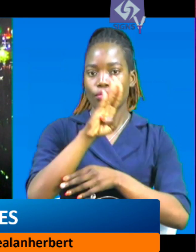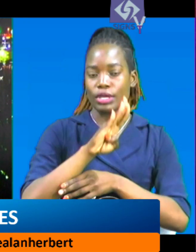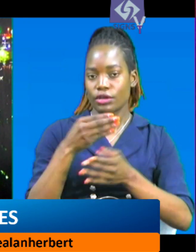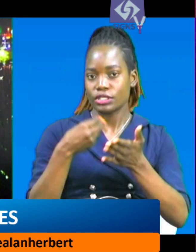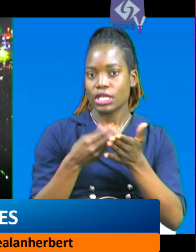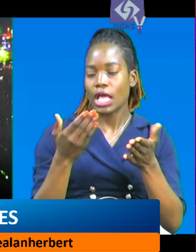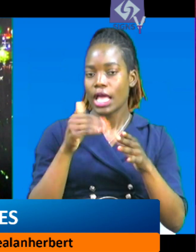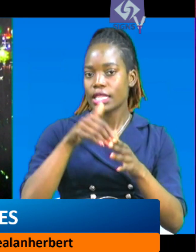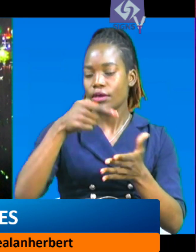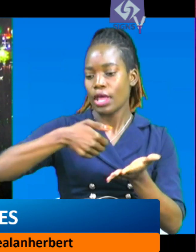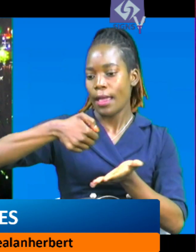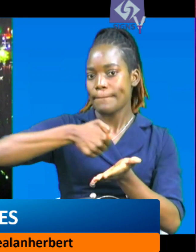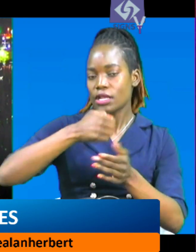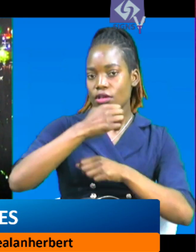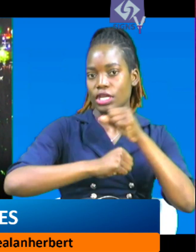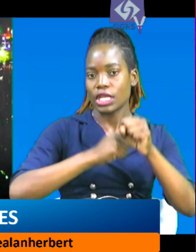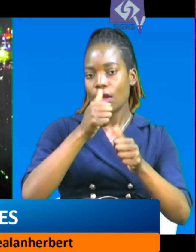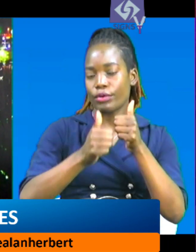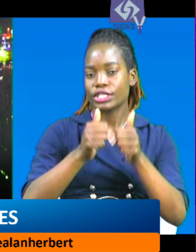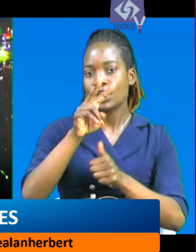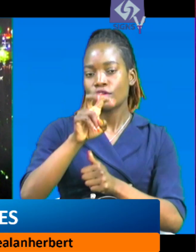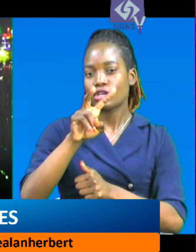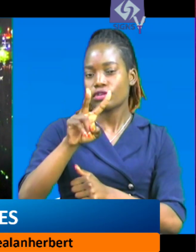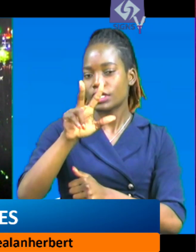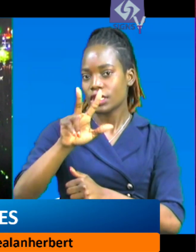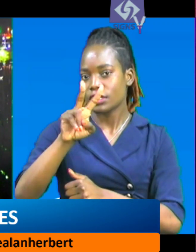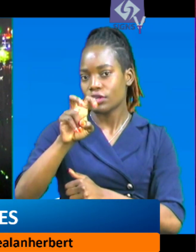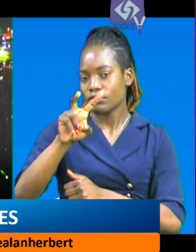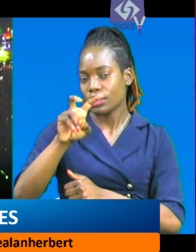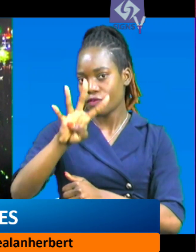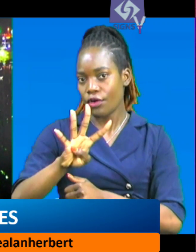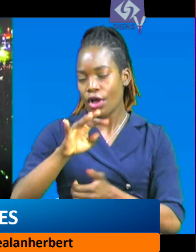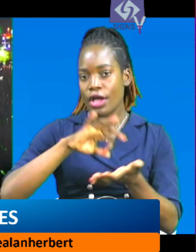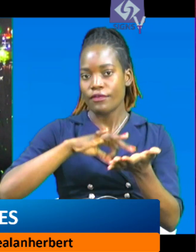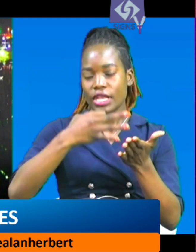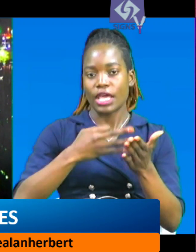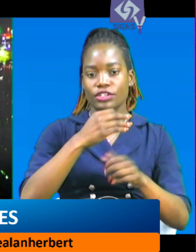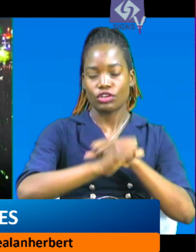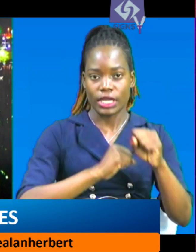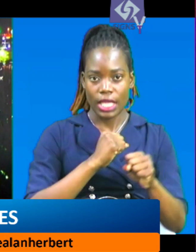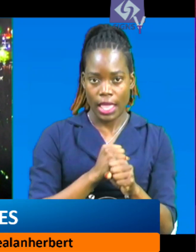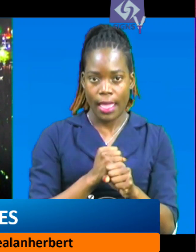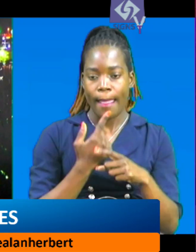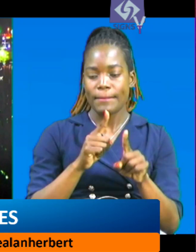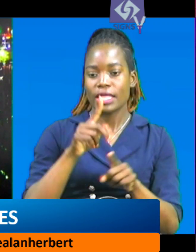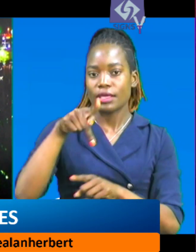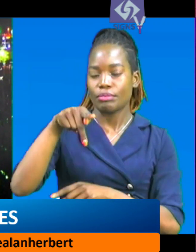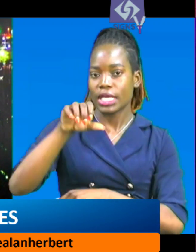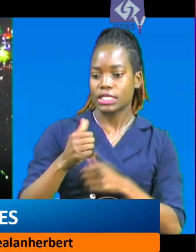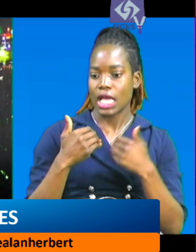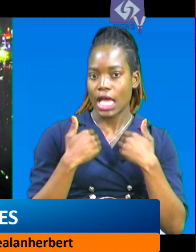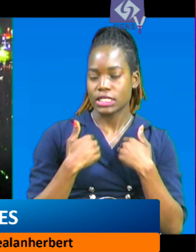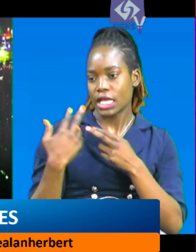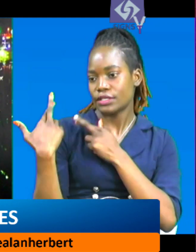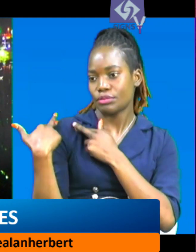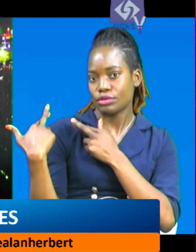in the supplementary budget for 2023-2024. Now, financial year, the PS, however, had a a Herculean